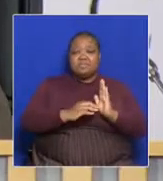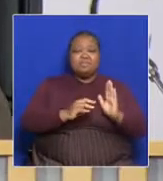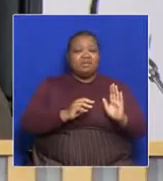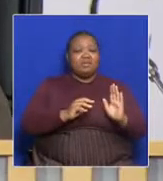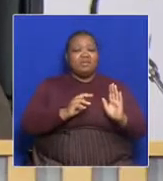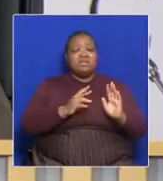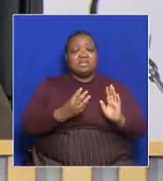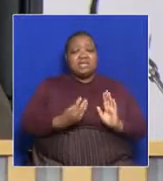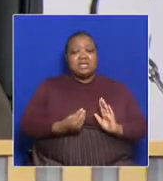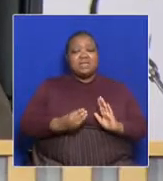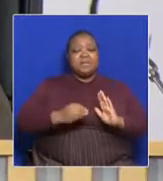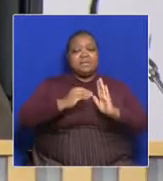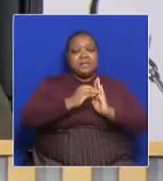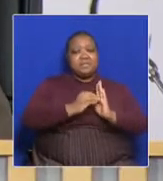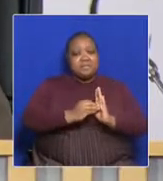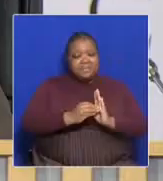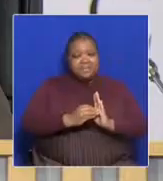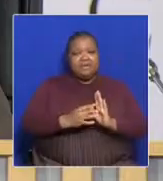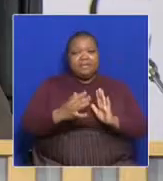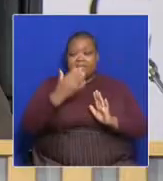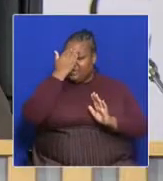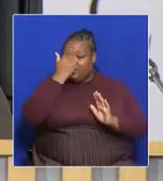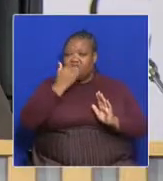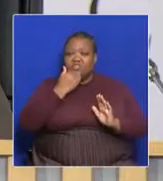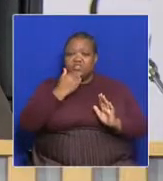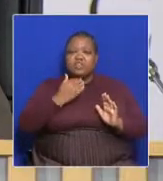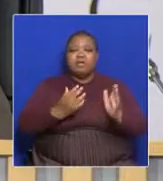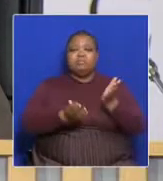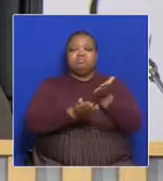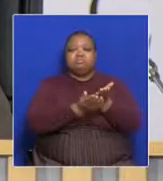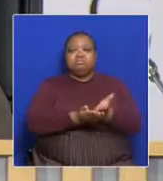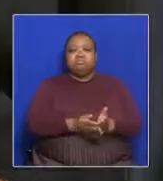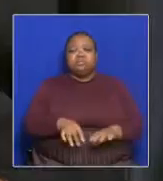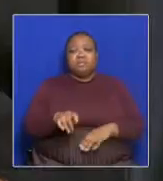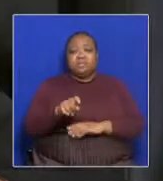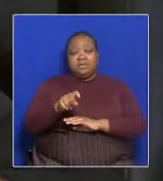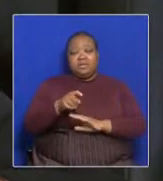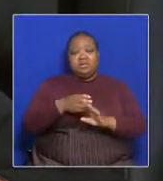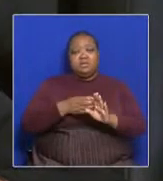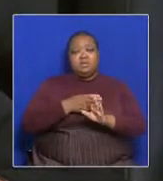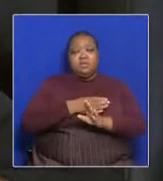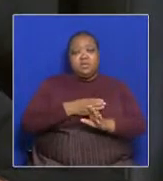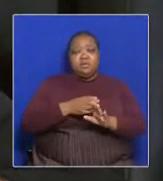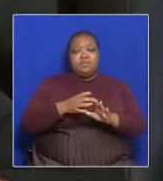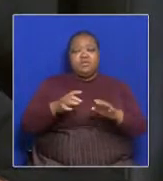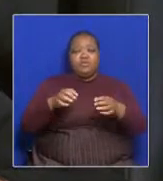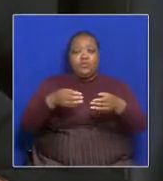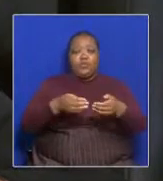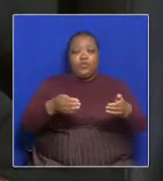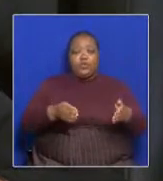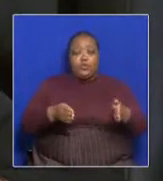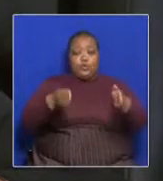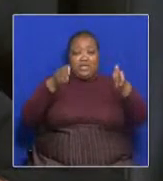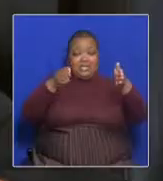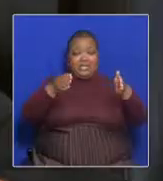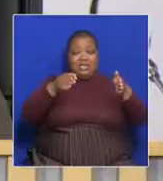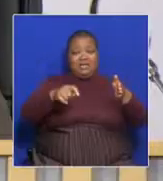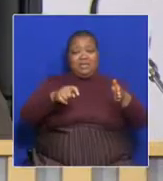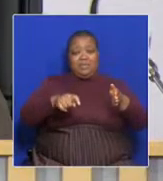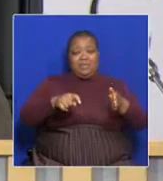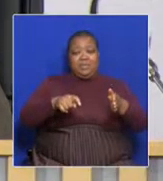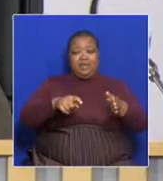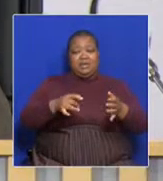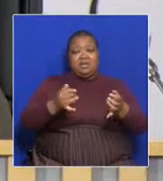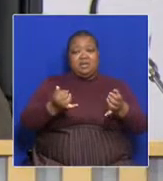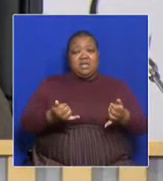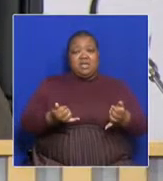of photos taken. Also, before unpack of a container, meaning you've taken out the contraband, you've got